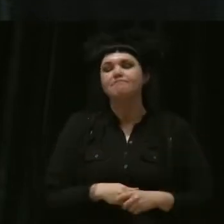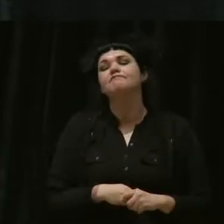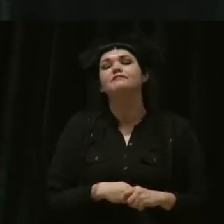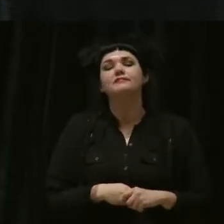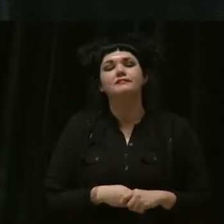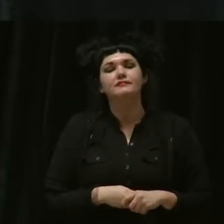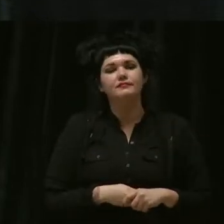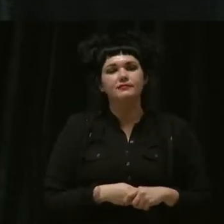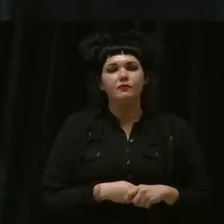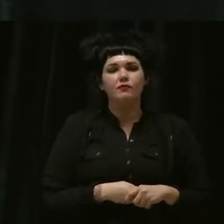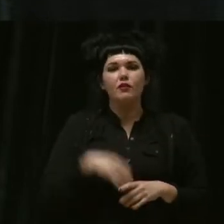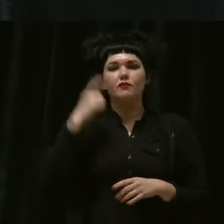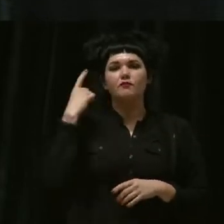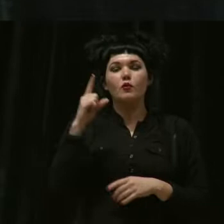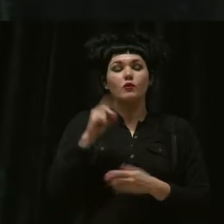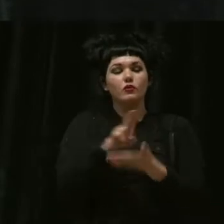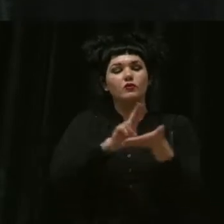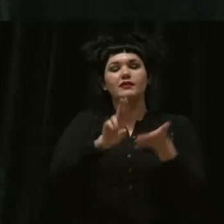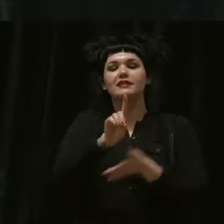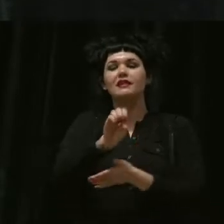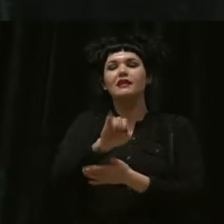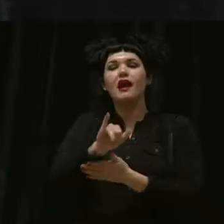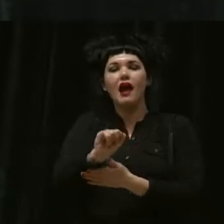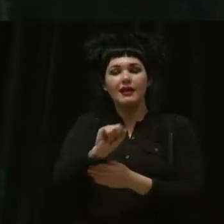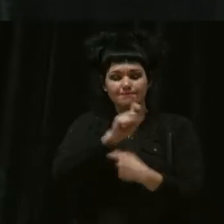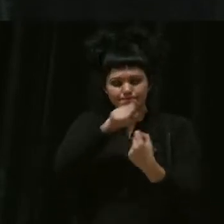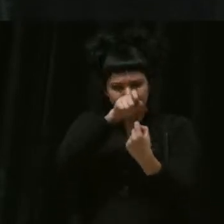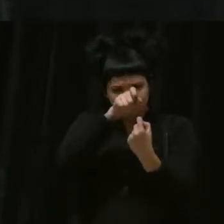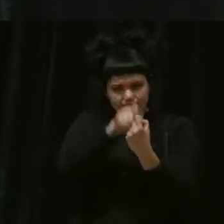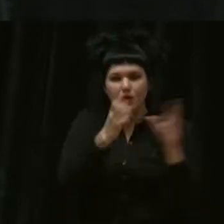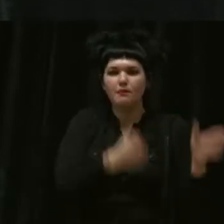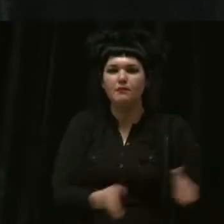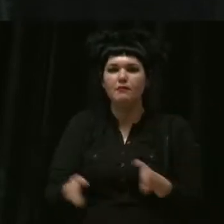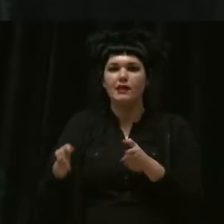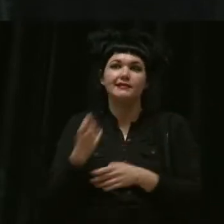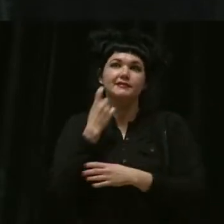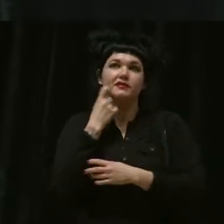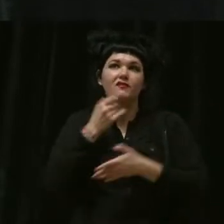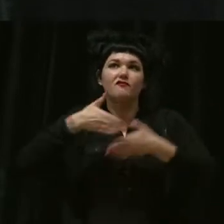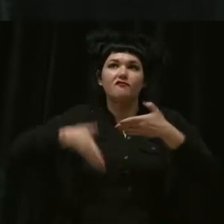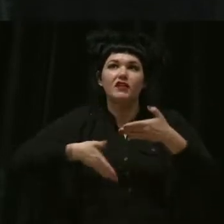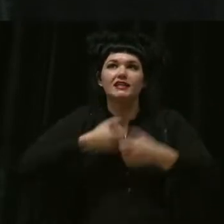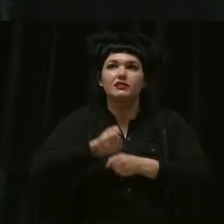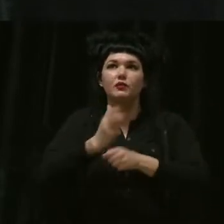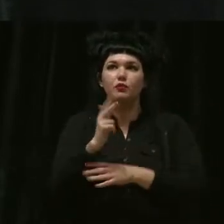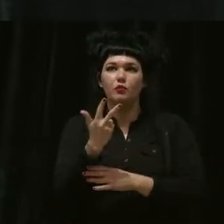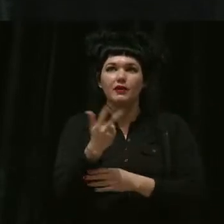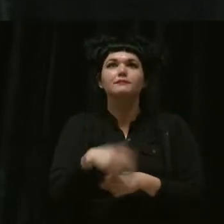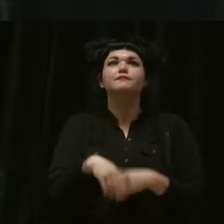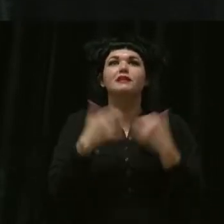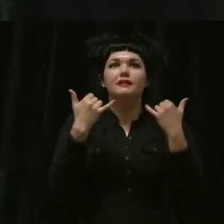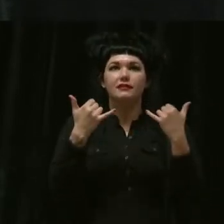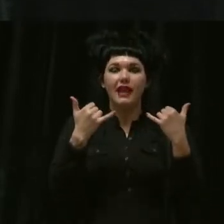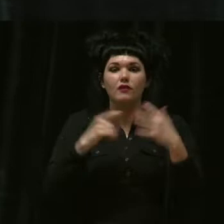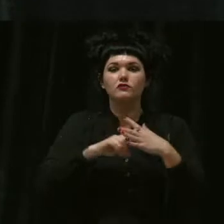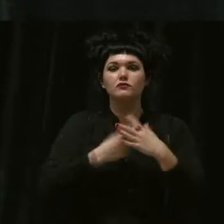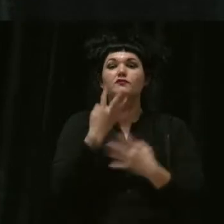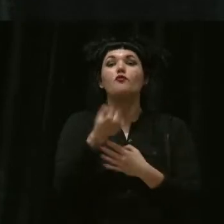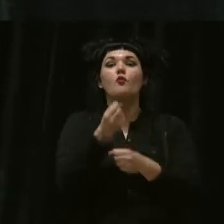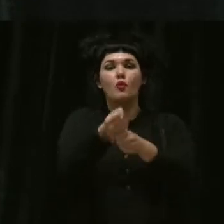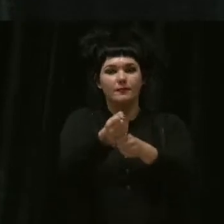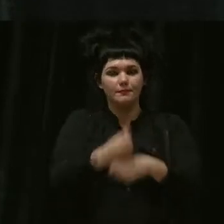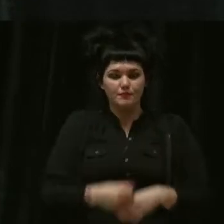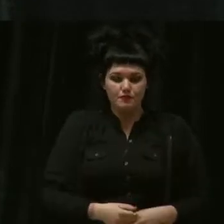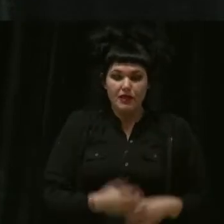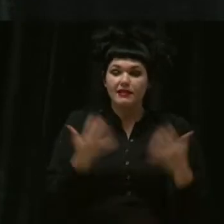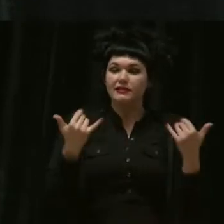the university's DEI strategic plan. We've just completed year three, we've started year four, and today